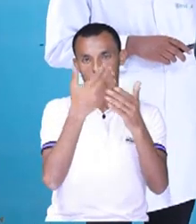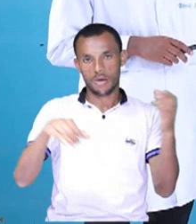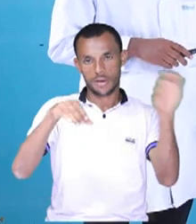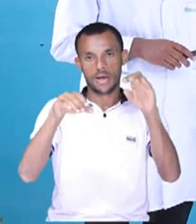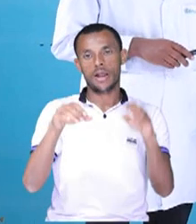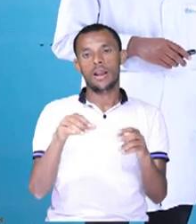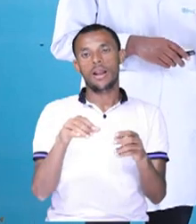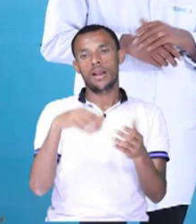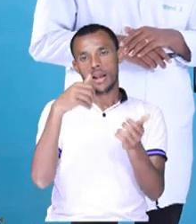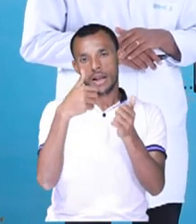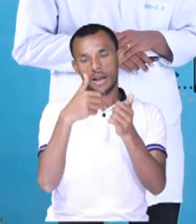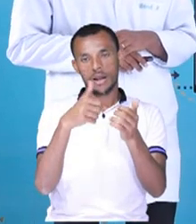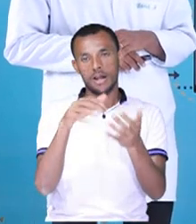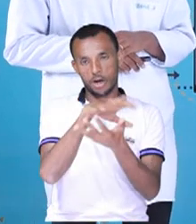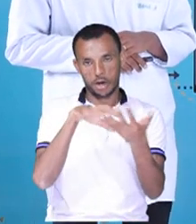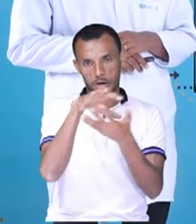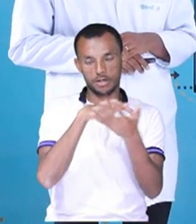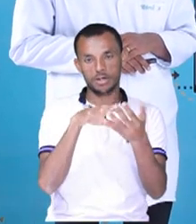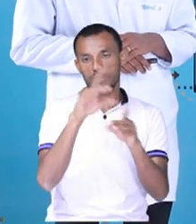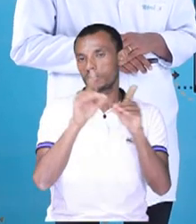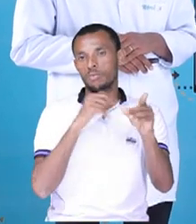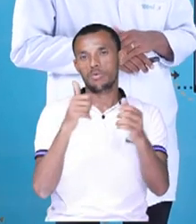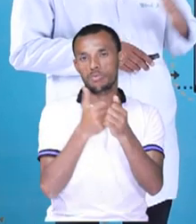reactions do not proceed at equal speed.